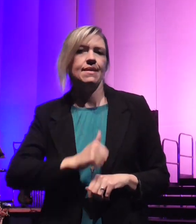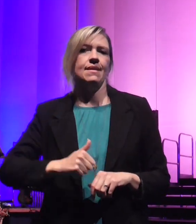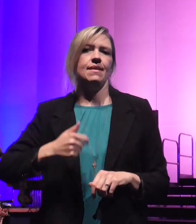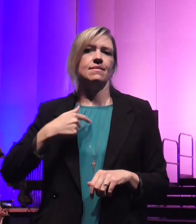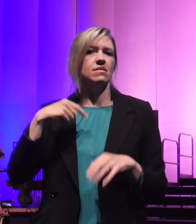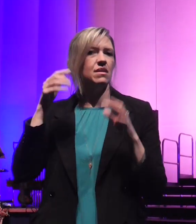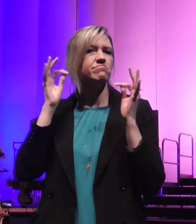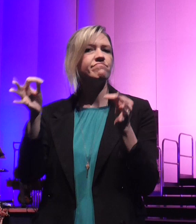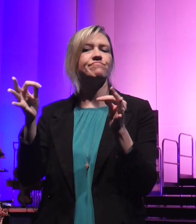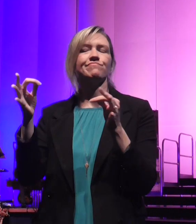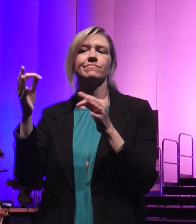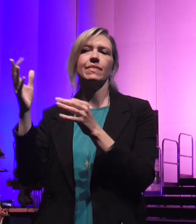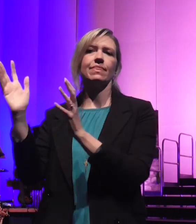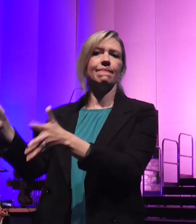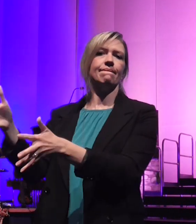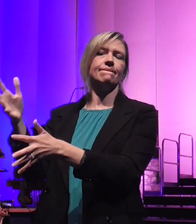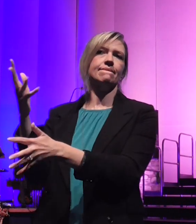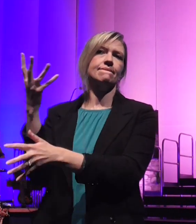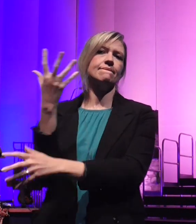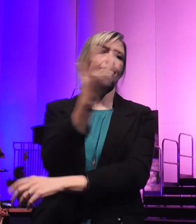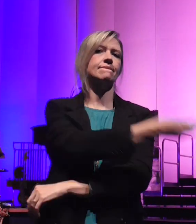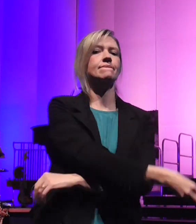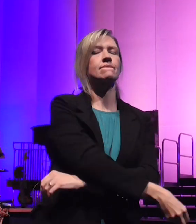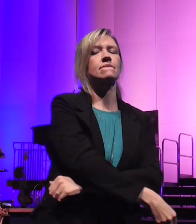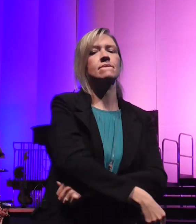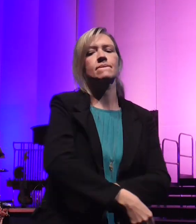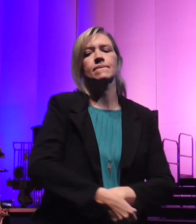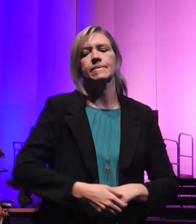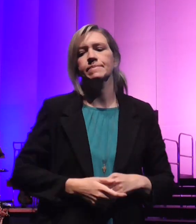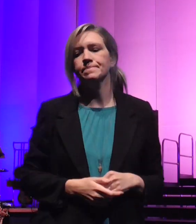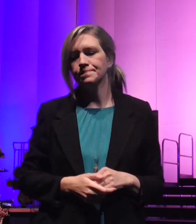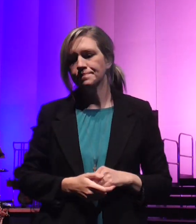Every day I walk away.